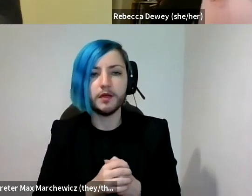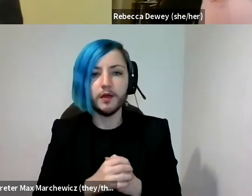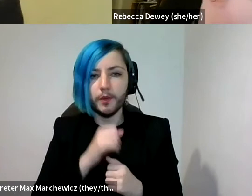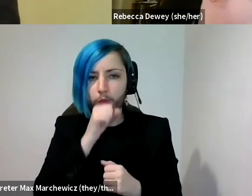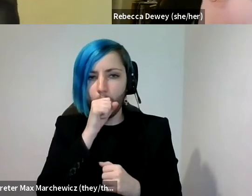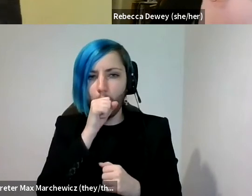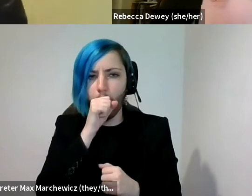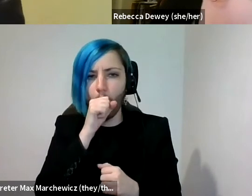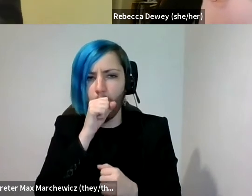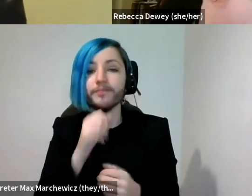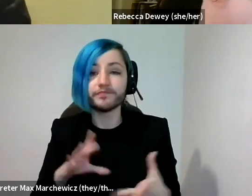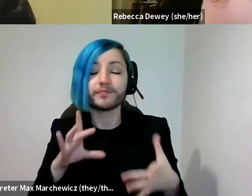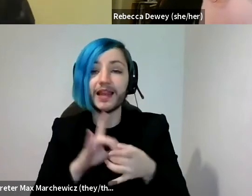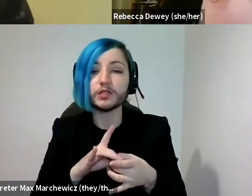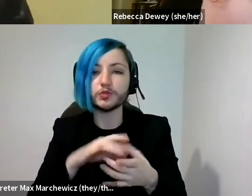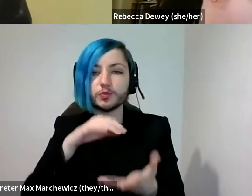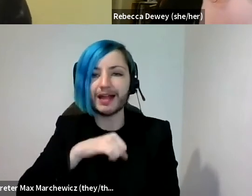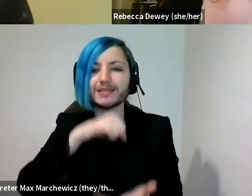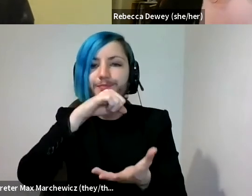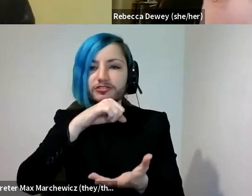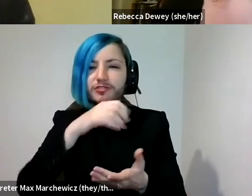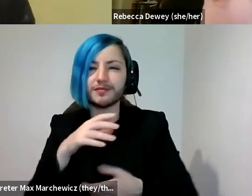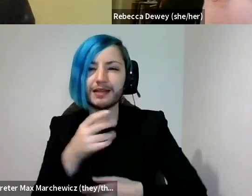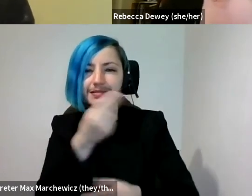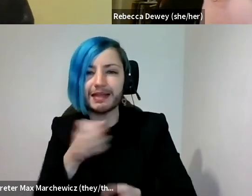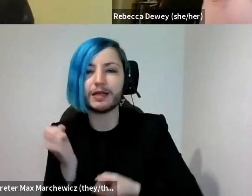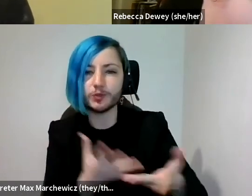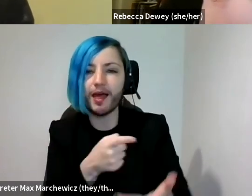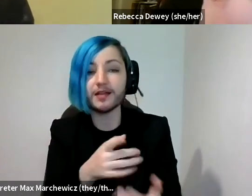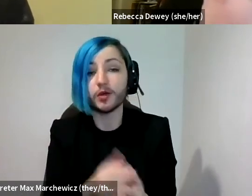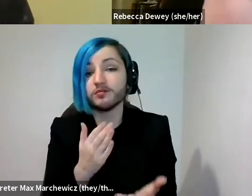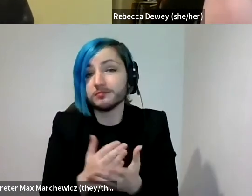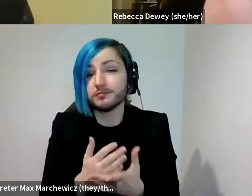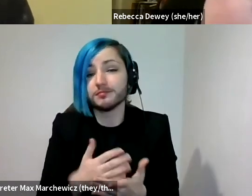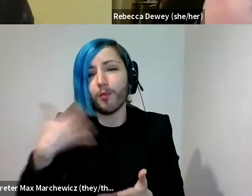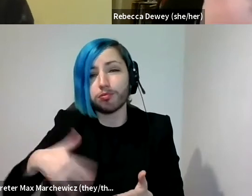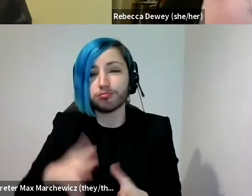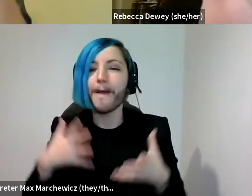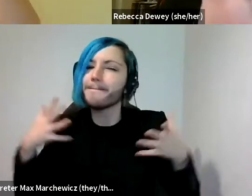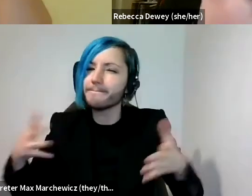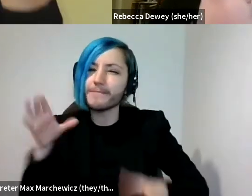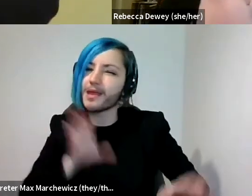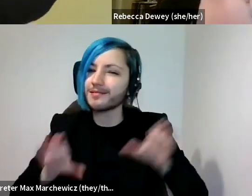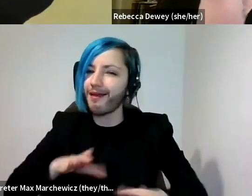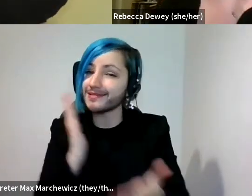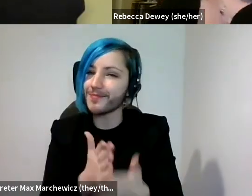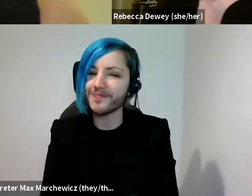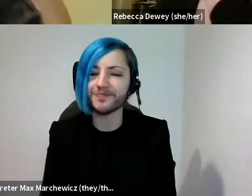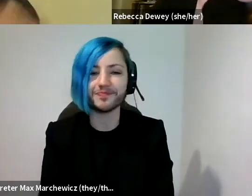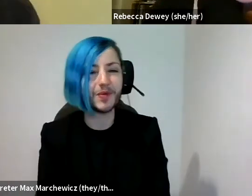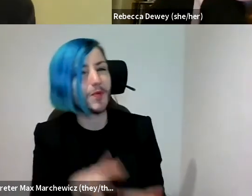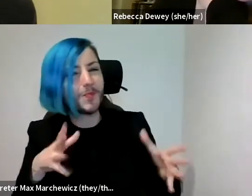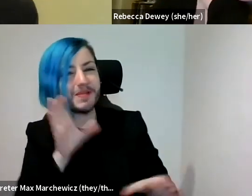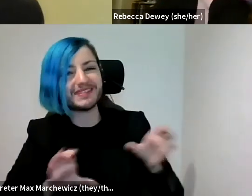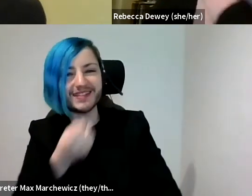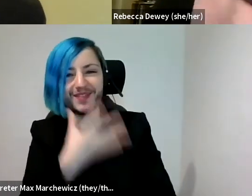the suspensions and the design and the supply of that. So it is big science. Big science, lovely. This one's an